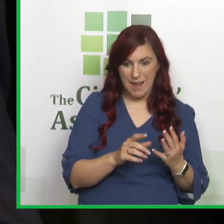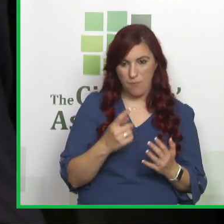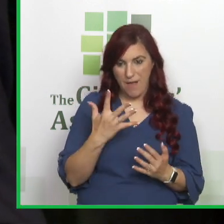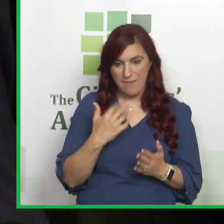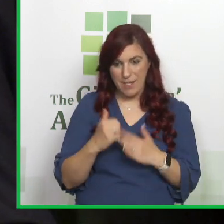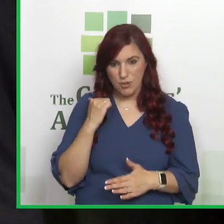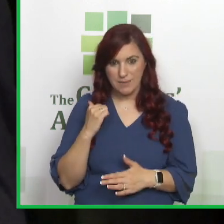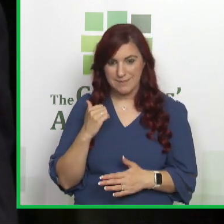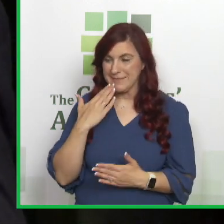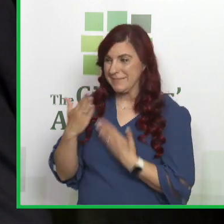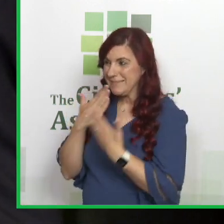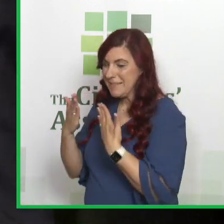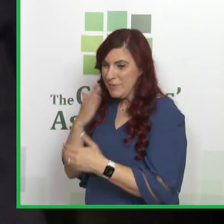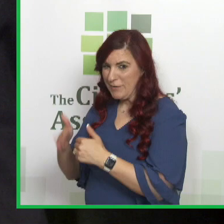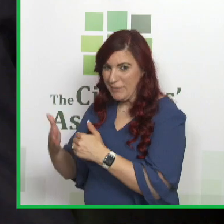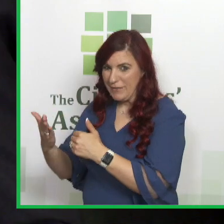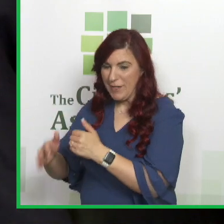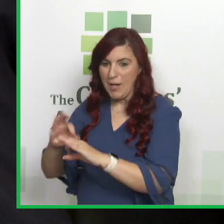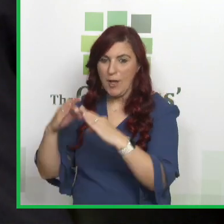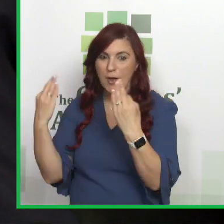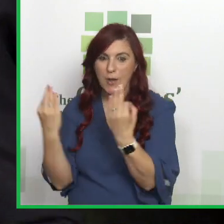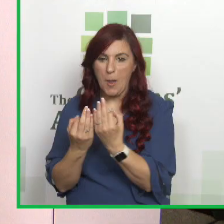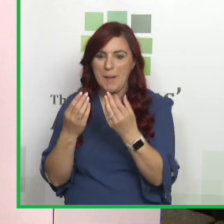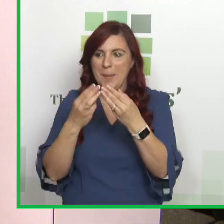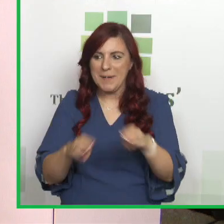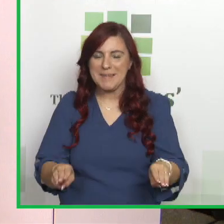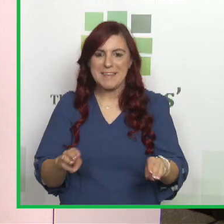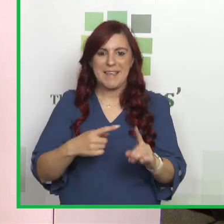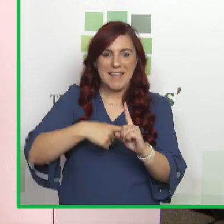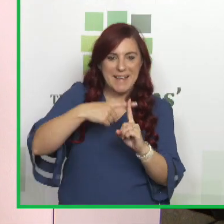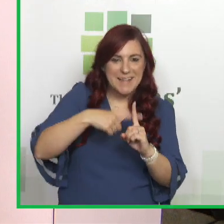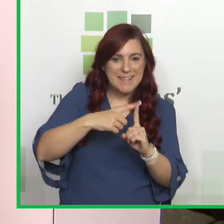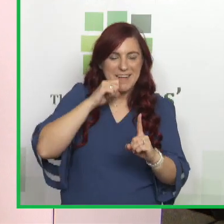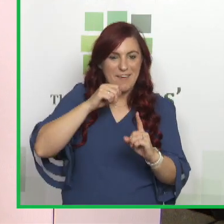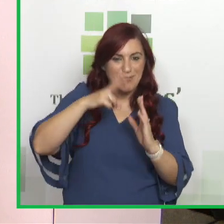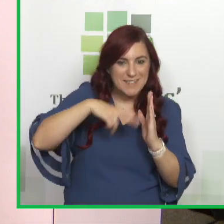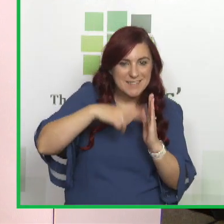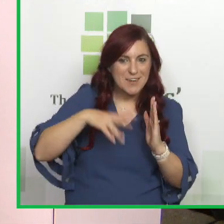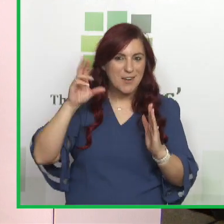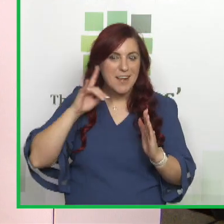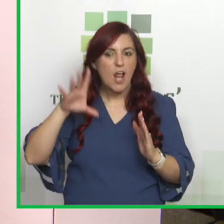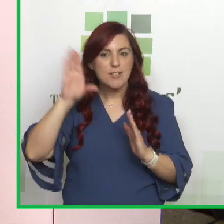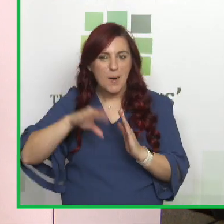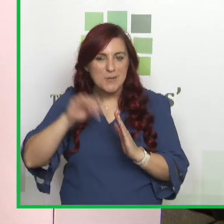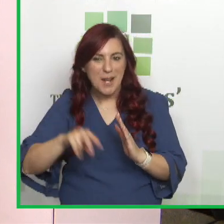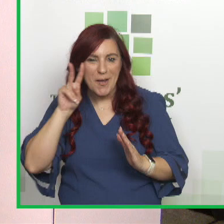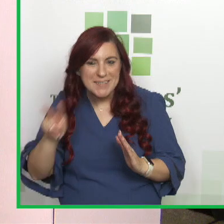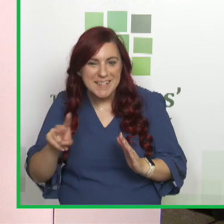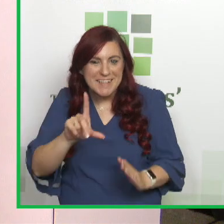Seamus. We'll have to finish up. The Global Peace Index, if you haven't read it and you haven't heard of it, please download it and look at it. Okay. In